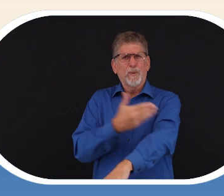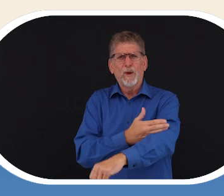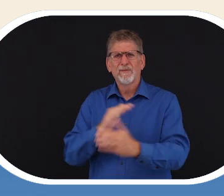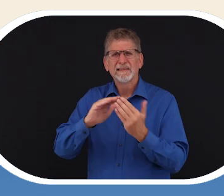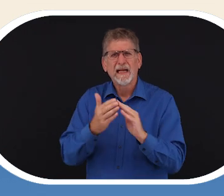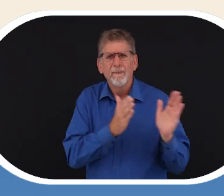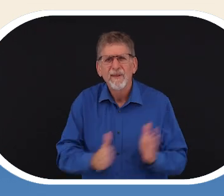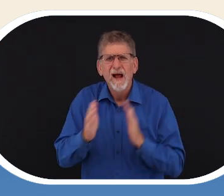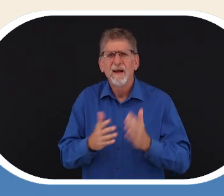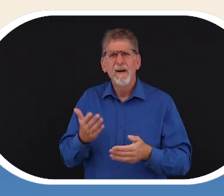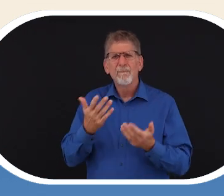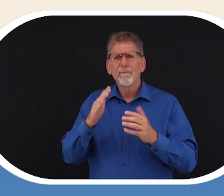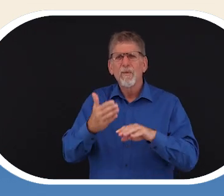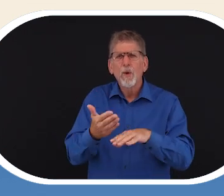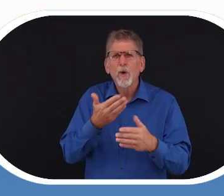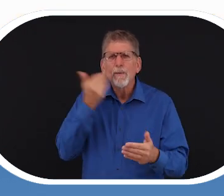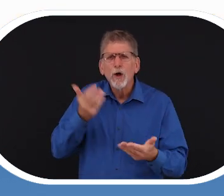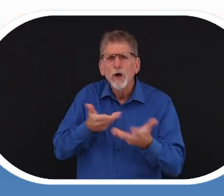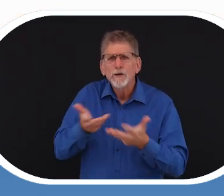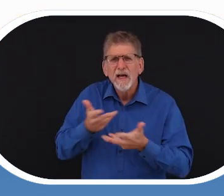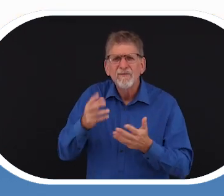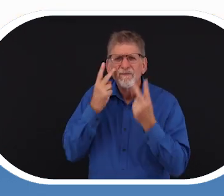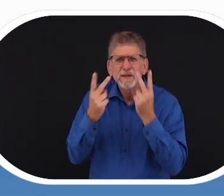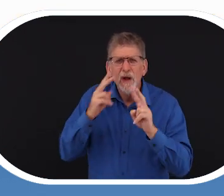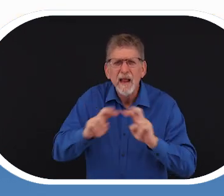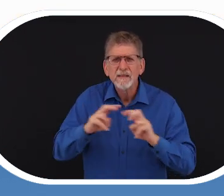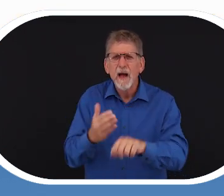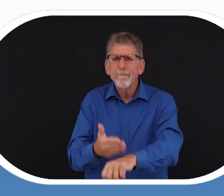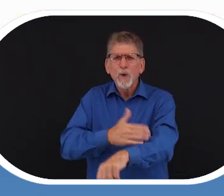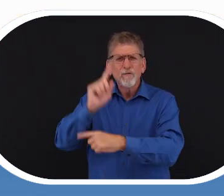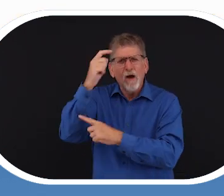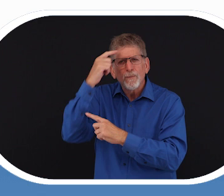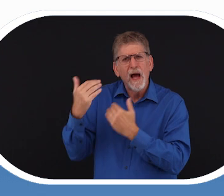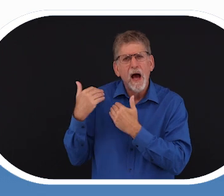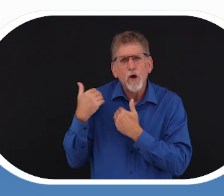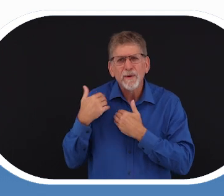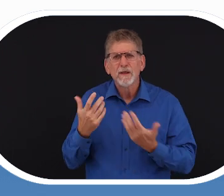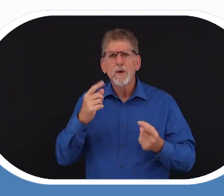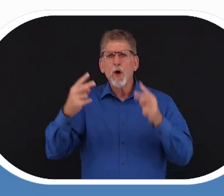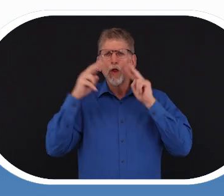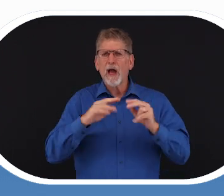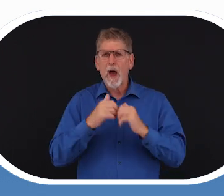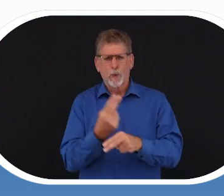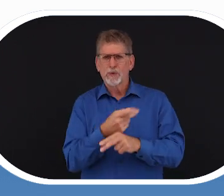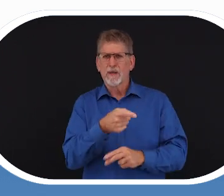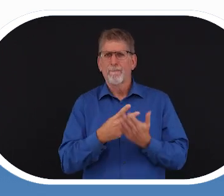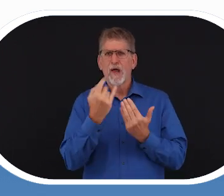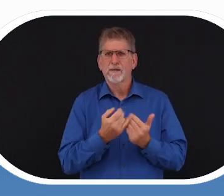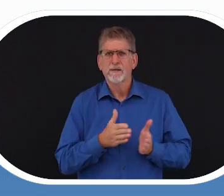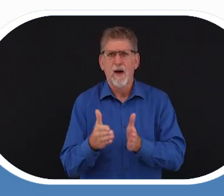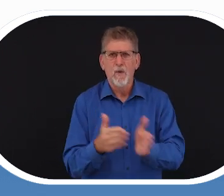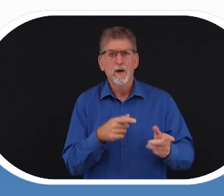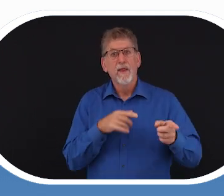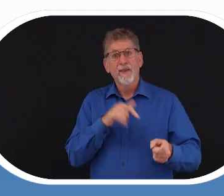and improve government accountability. So let's take a look at how to use Project Sidewalk. Project Sidewalk is built sort of like